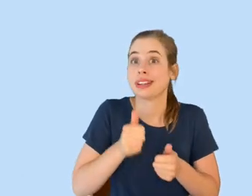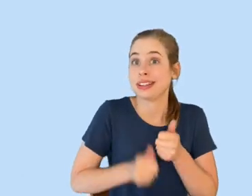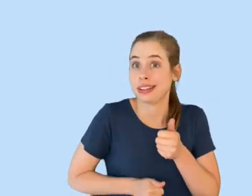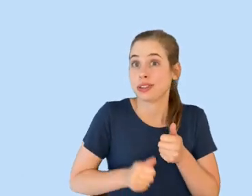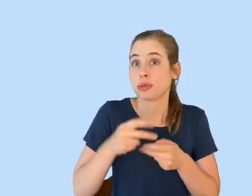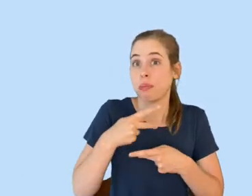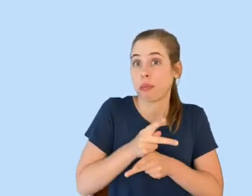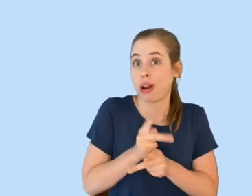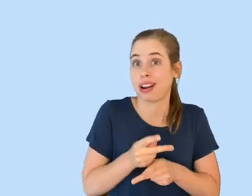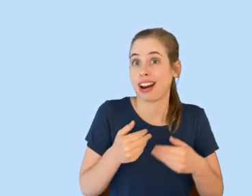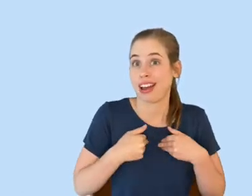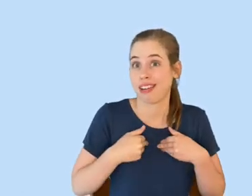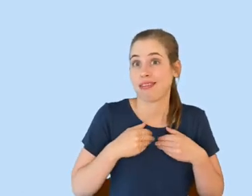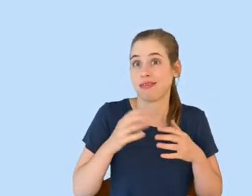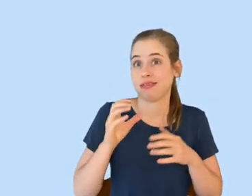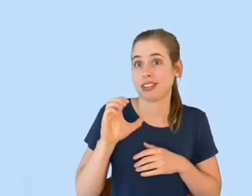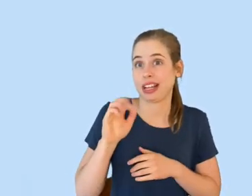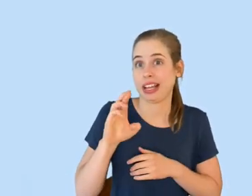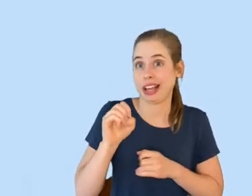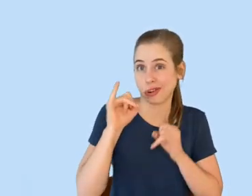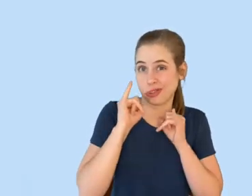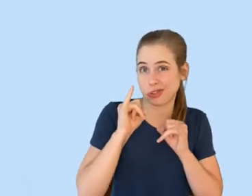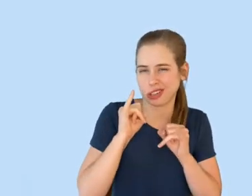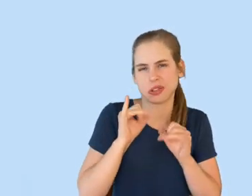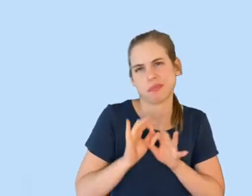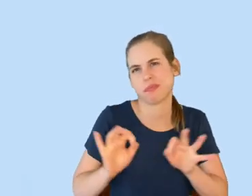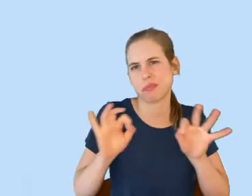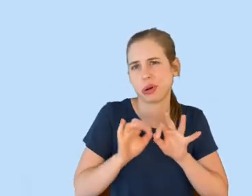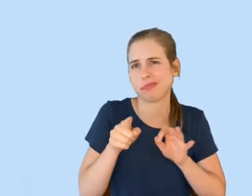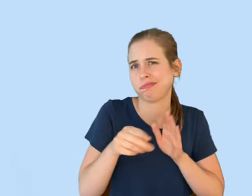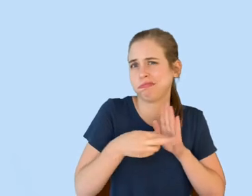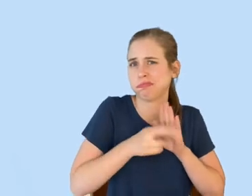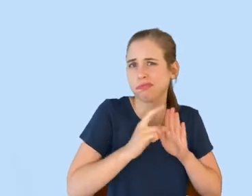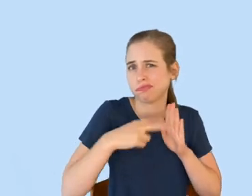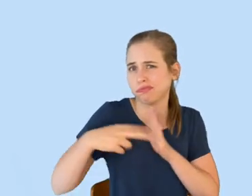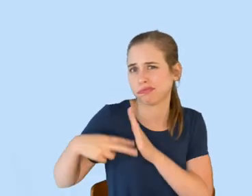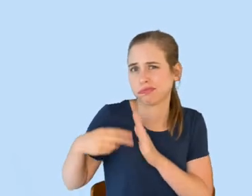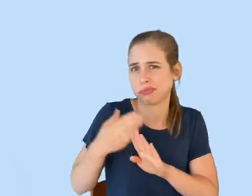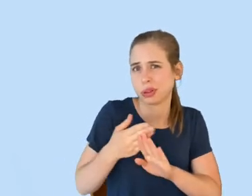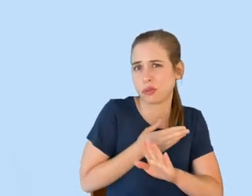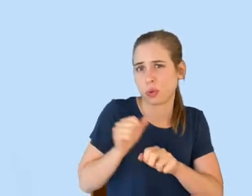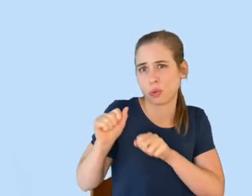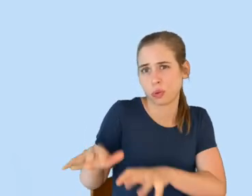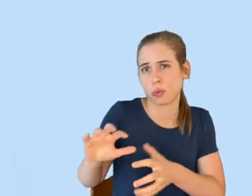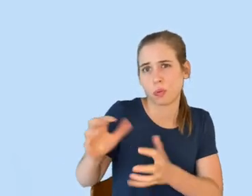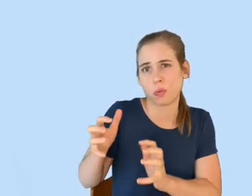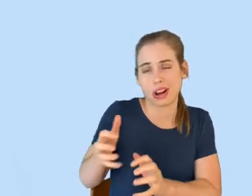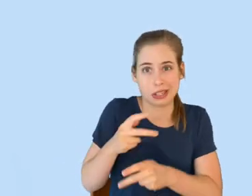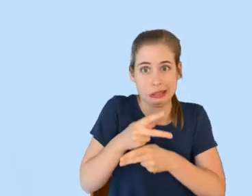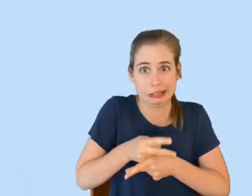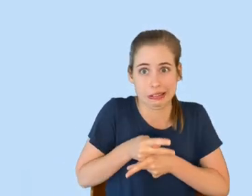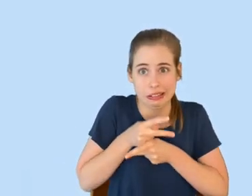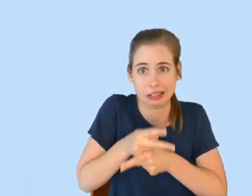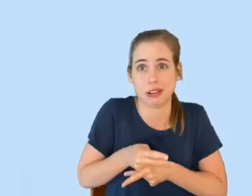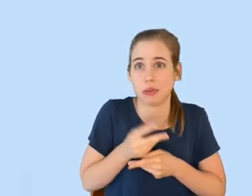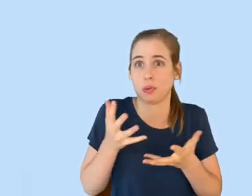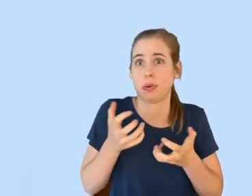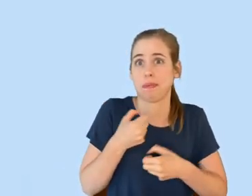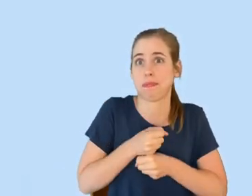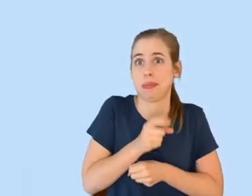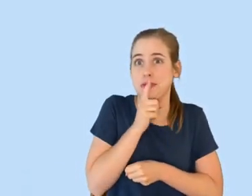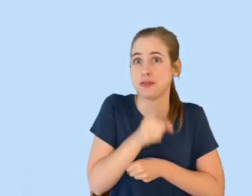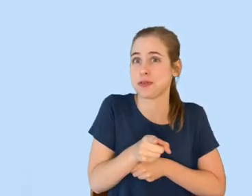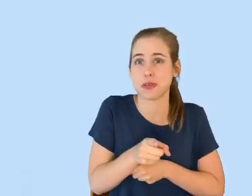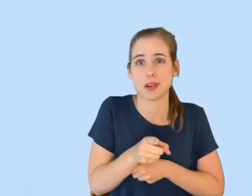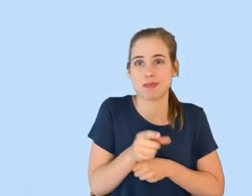So I would just say be sure to look at your instructions before you wash them, just to be really careful with these super